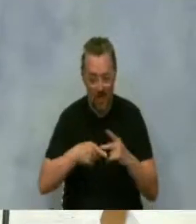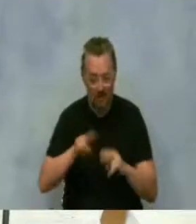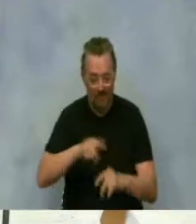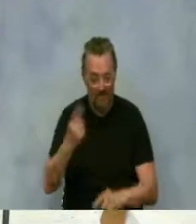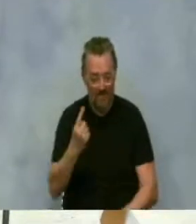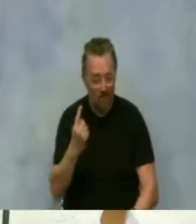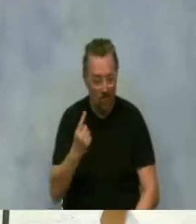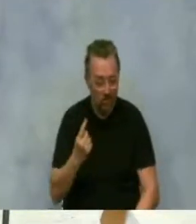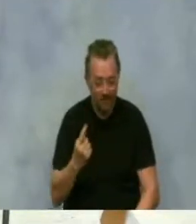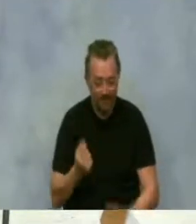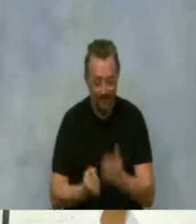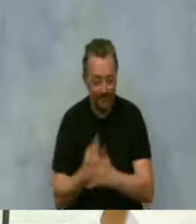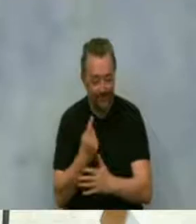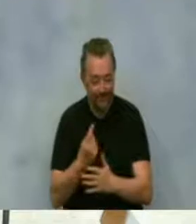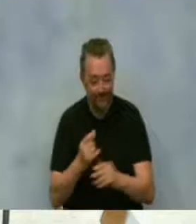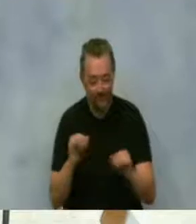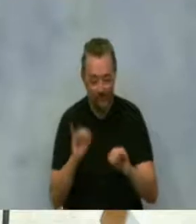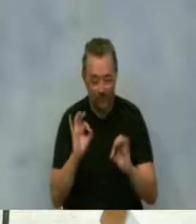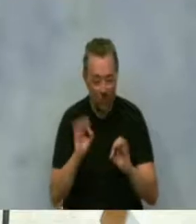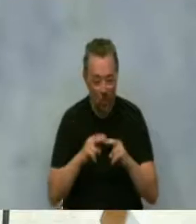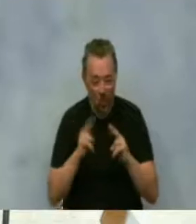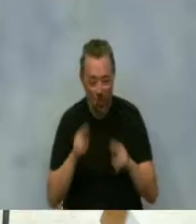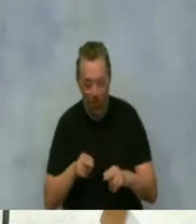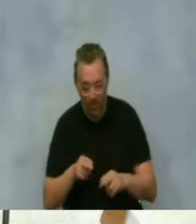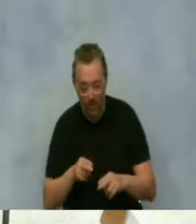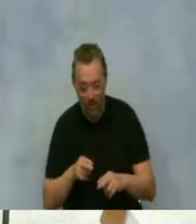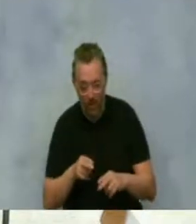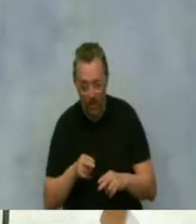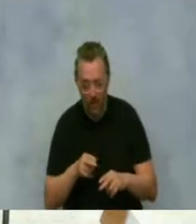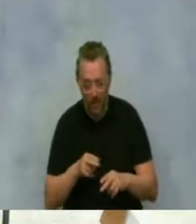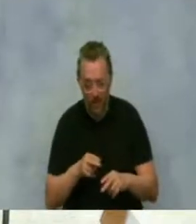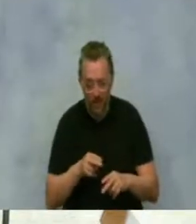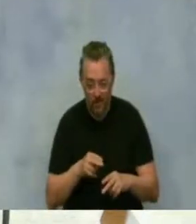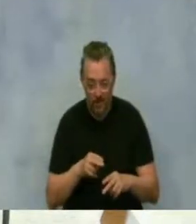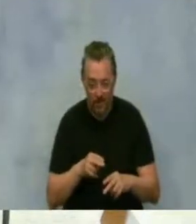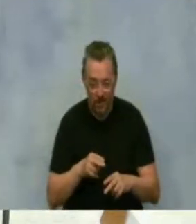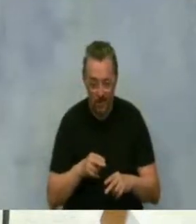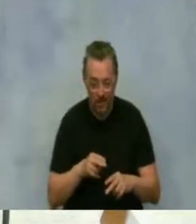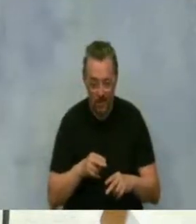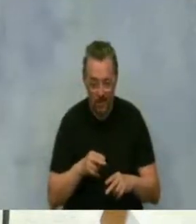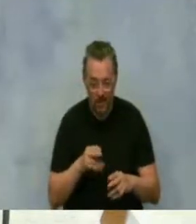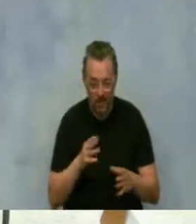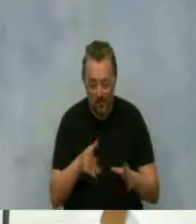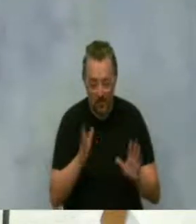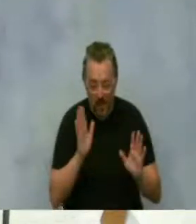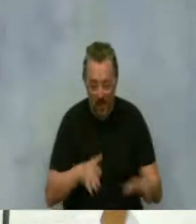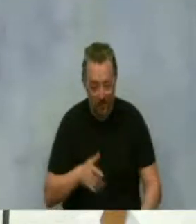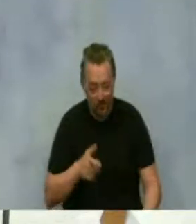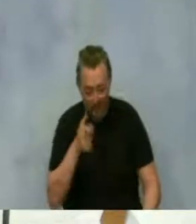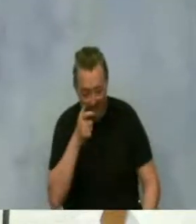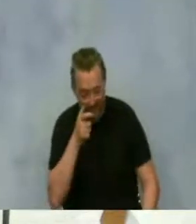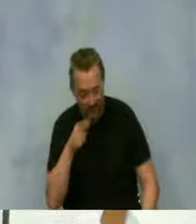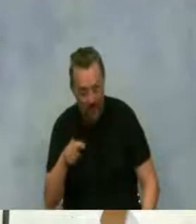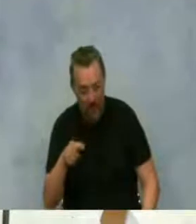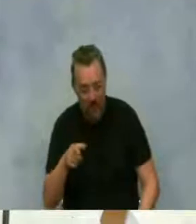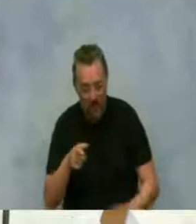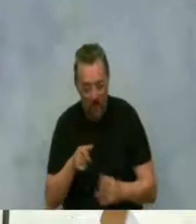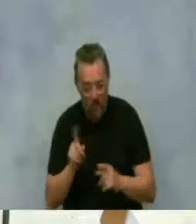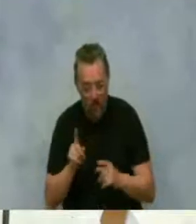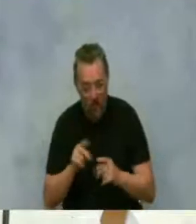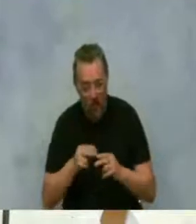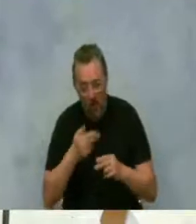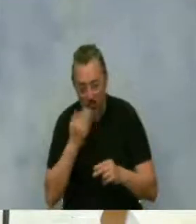home. It's something that we're all mindful of. We keep such a close eye on the homelessness trends and the nature